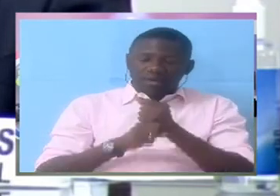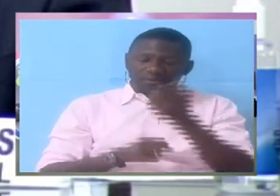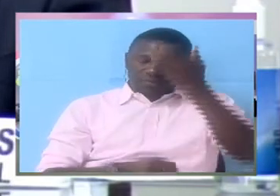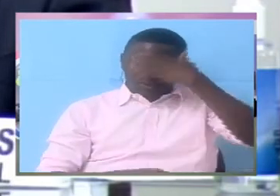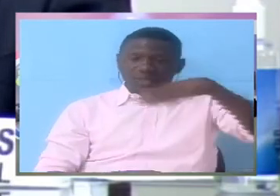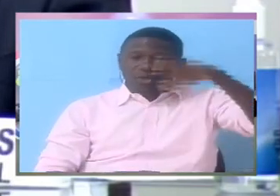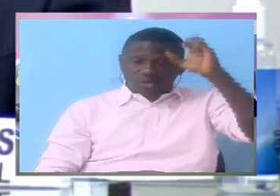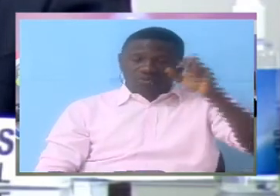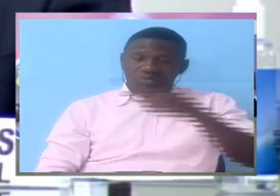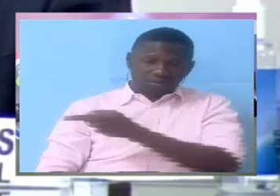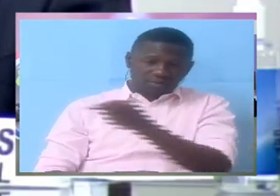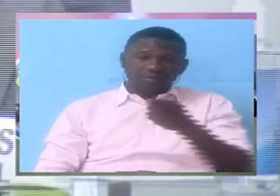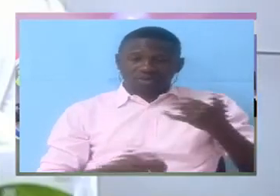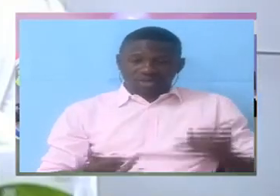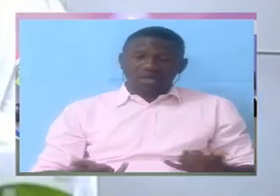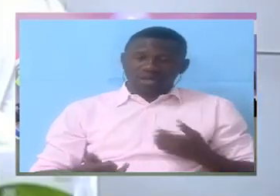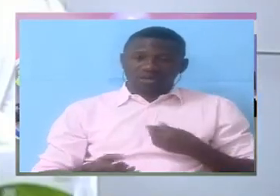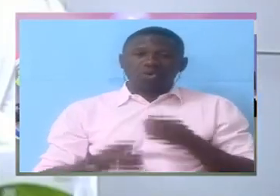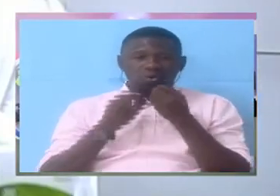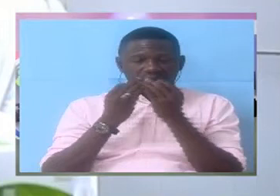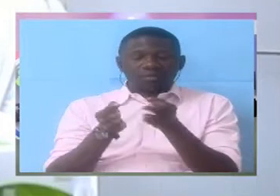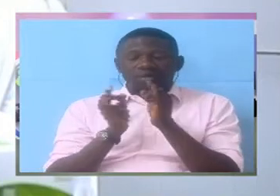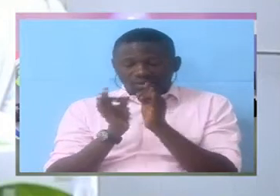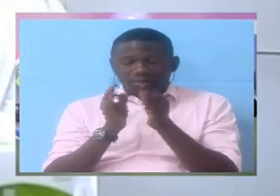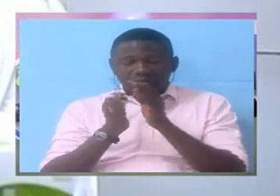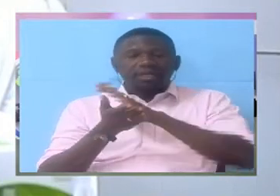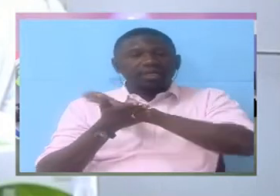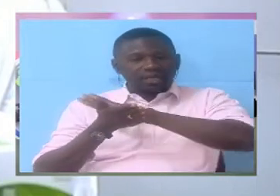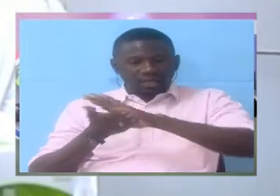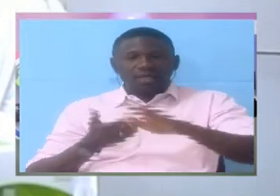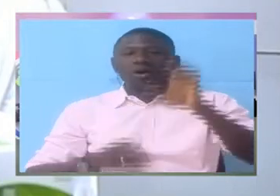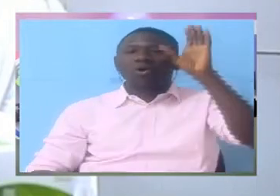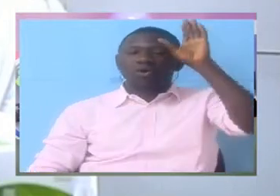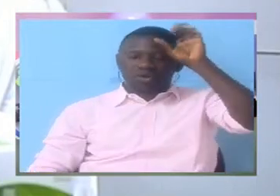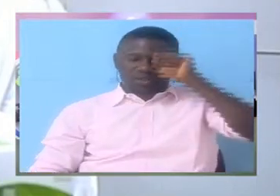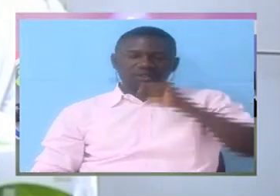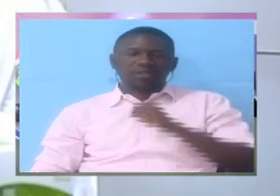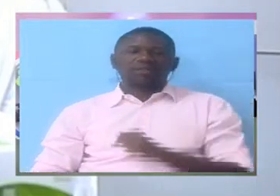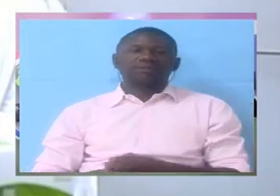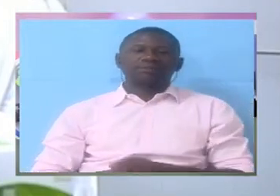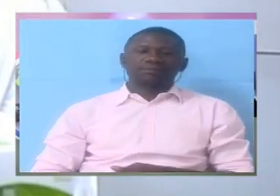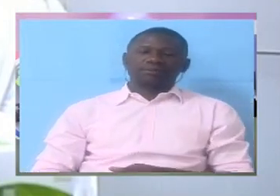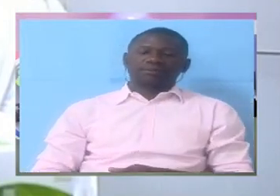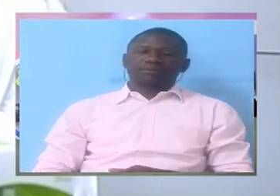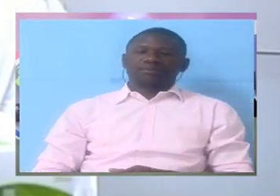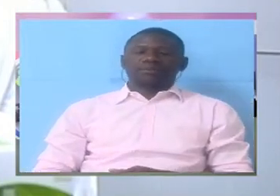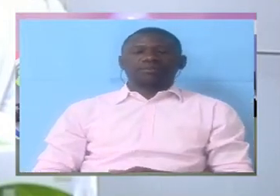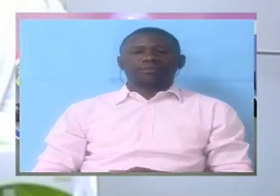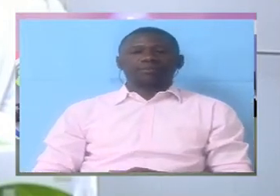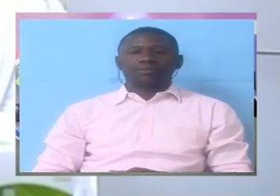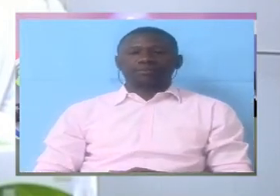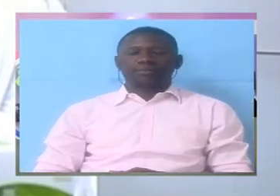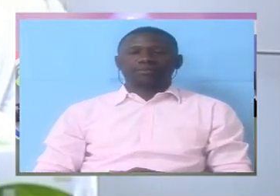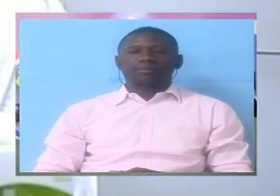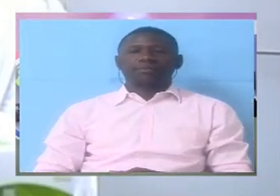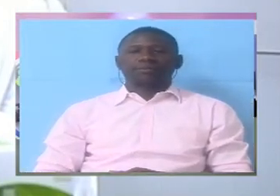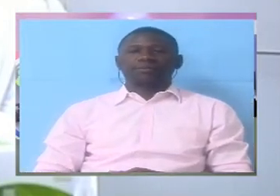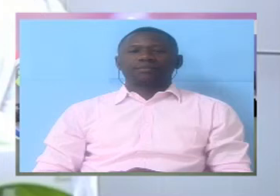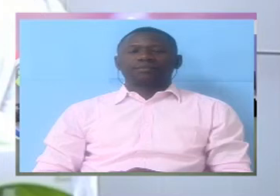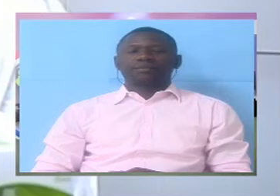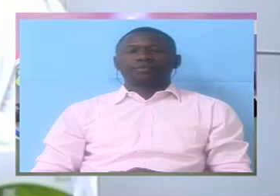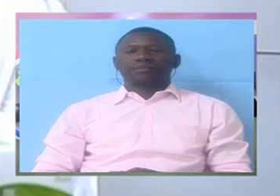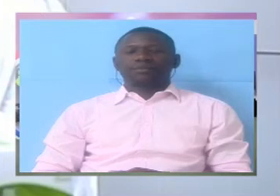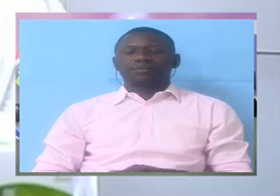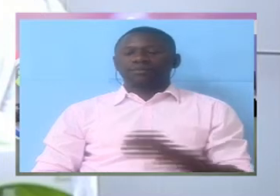ñim fan na dole mam mo so do je de me yalon ko ay to fo ak mo ñing kono je bari flam bela flal ro ye commission ñing de ma yam ma ko e pour isaje